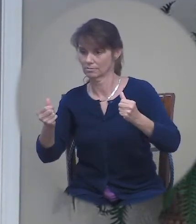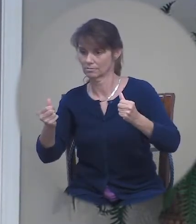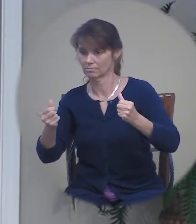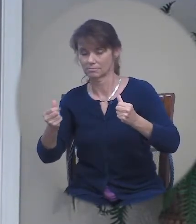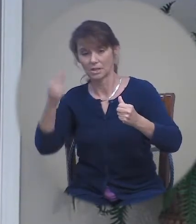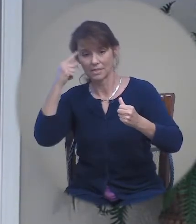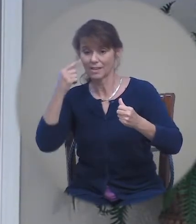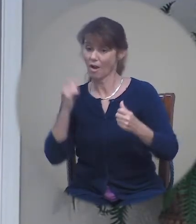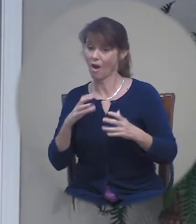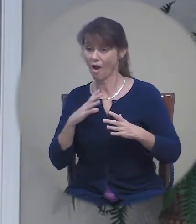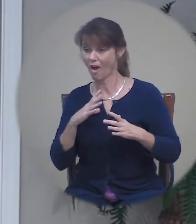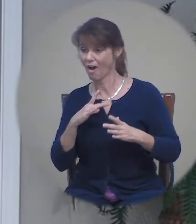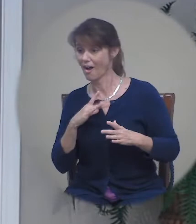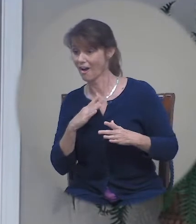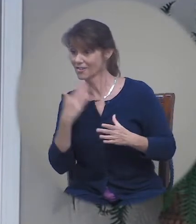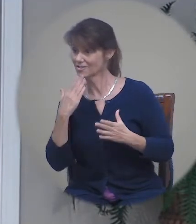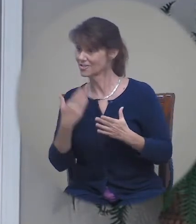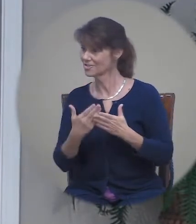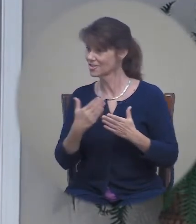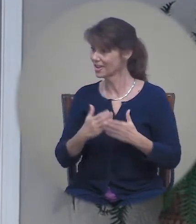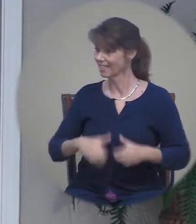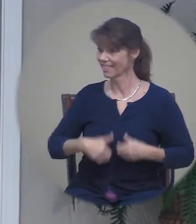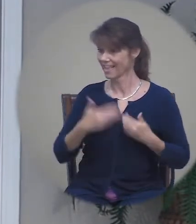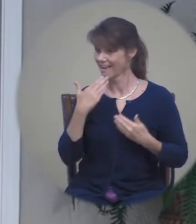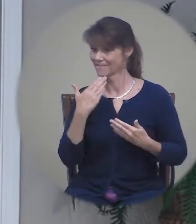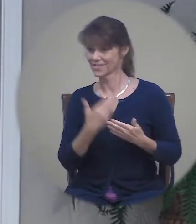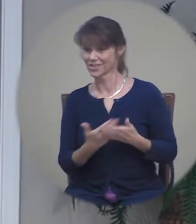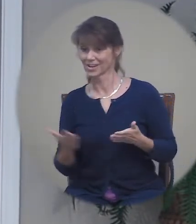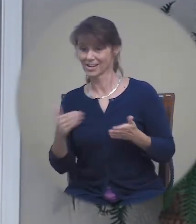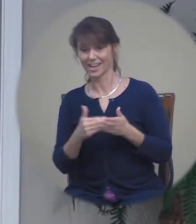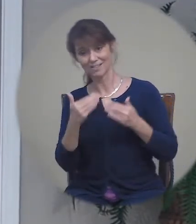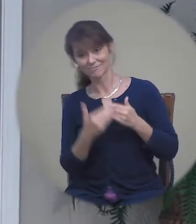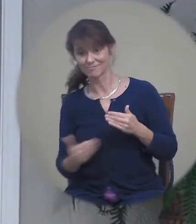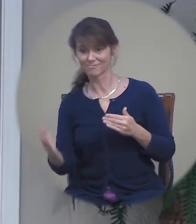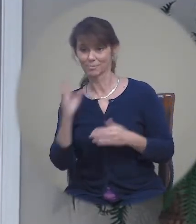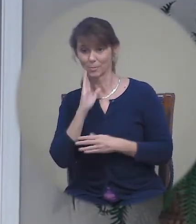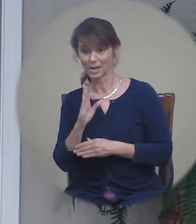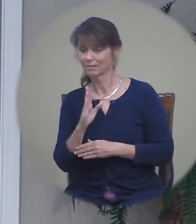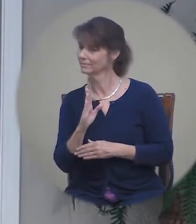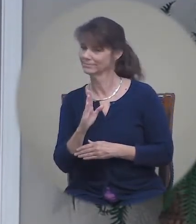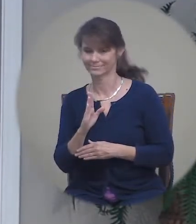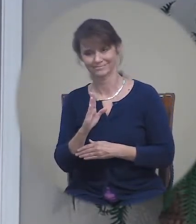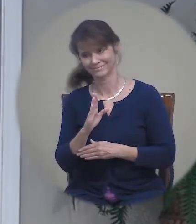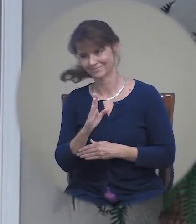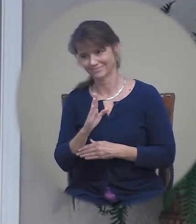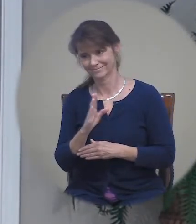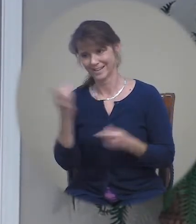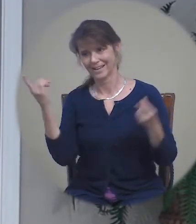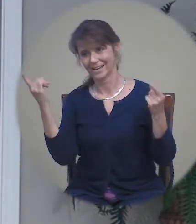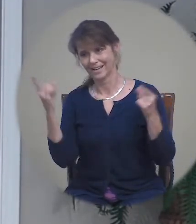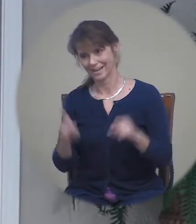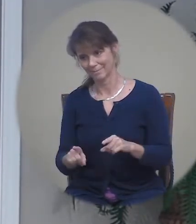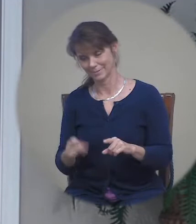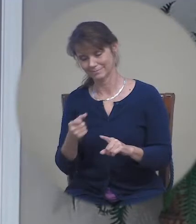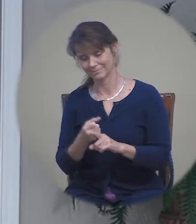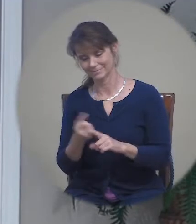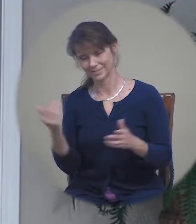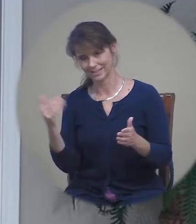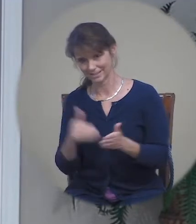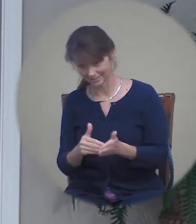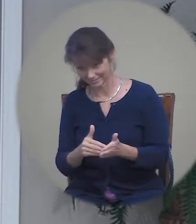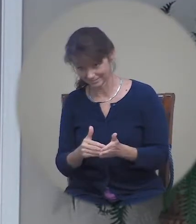great. But then we have the episode with Merodach, Baladan of Babylon.